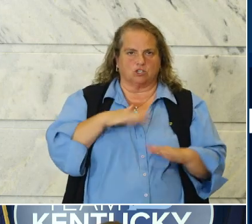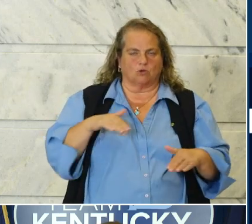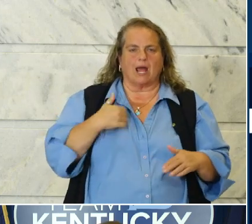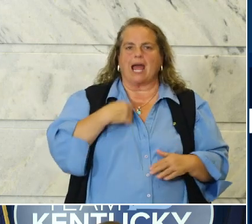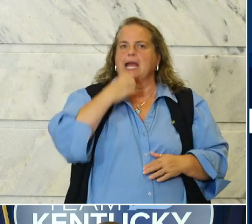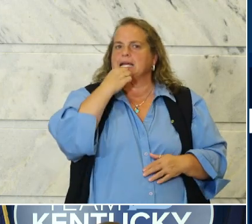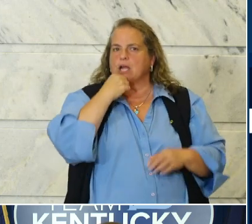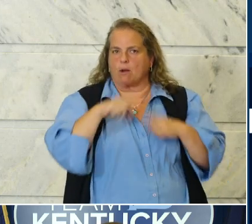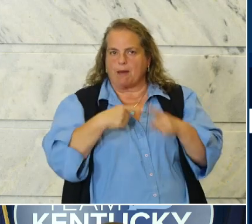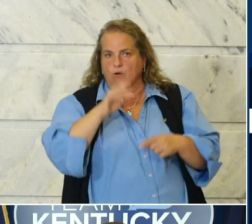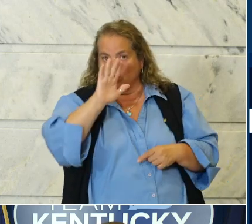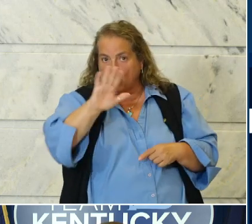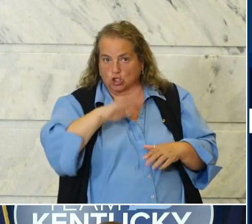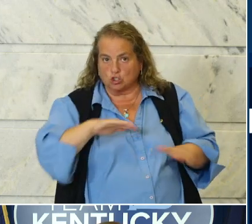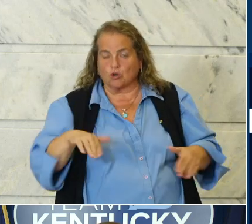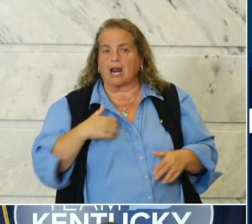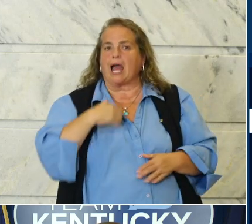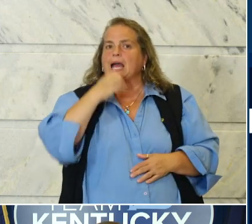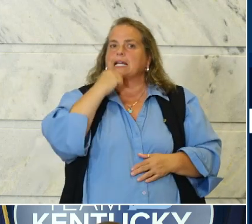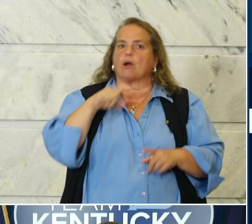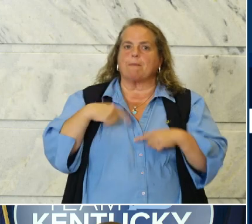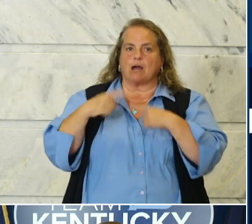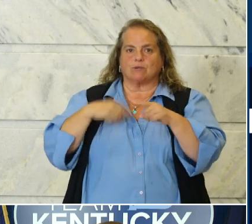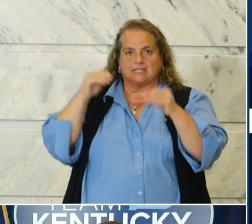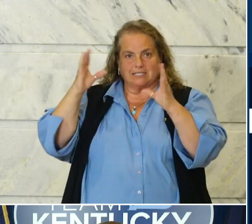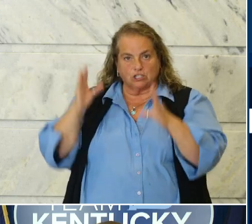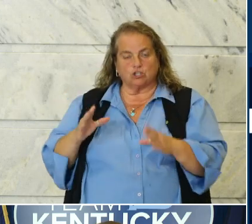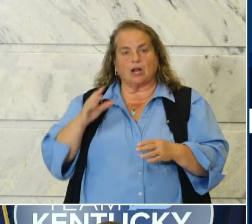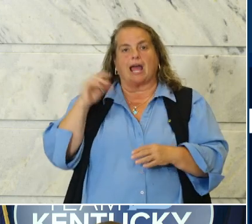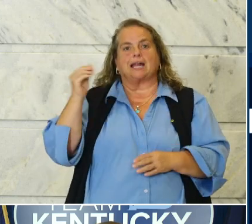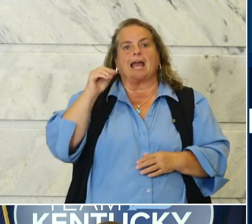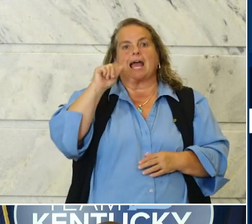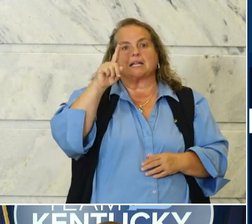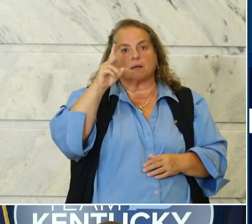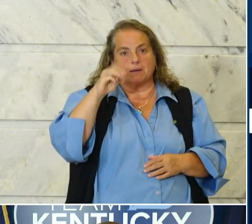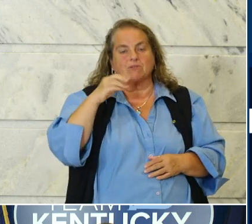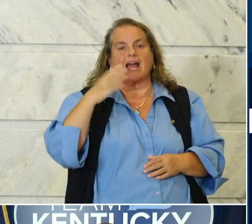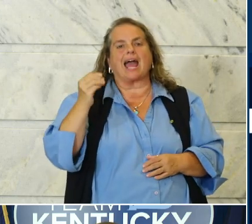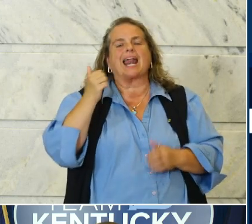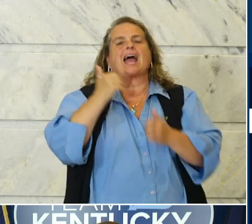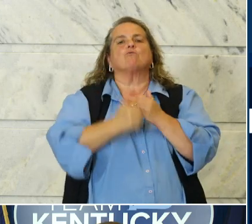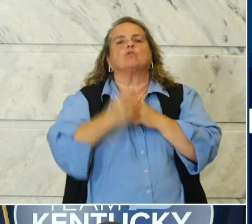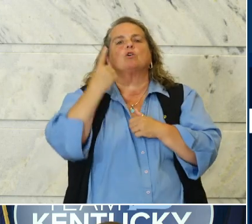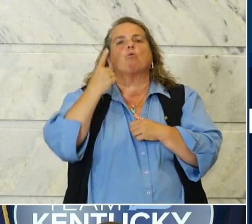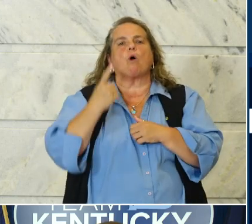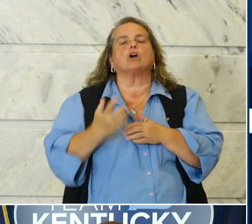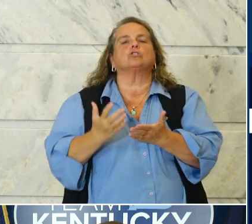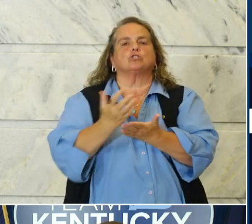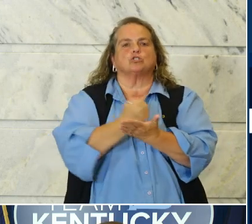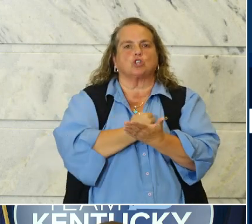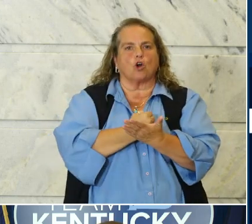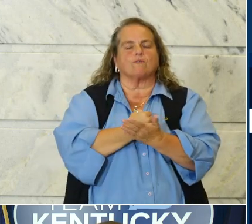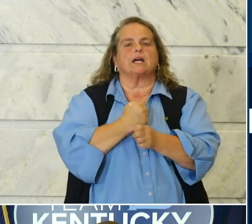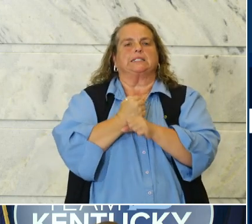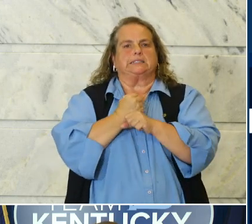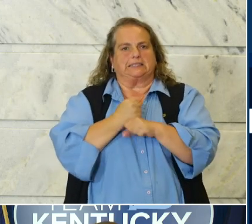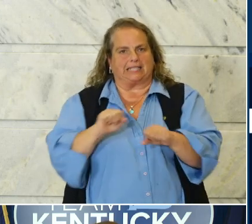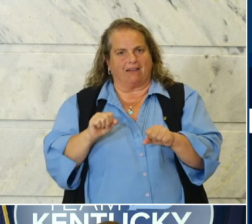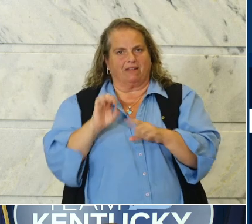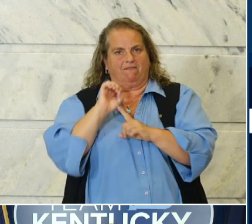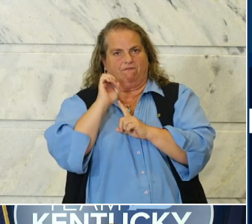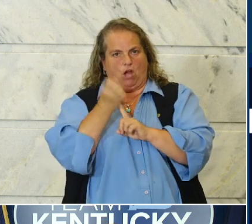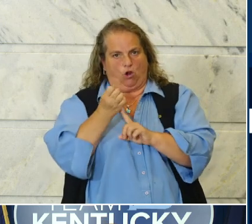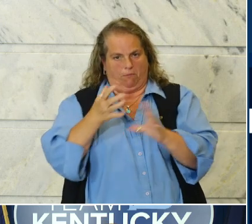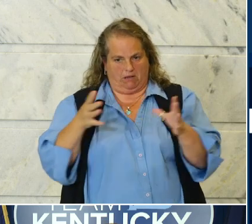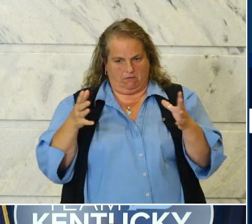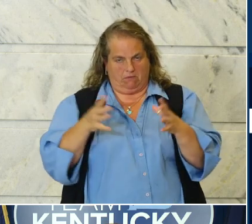and administrators, and I believe everybody deserves a safe environment. And it's hard to argue we have a safe environment when our cases